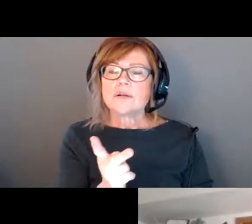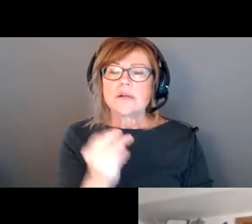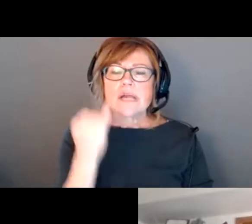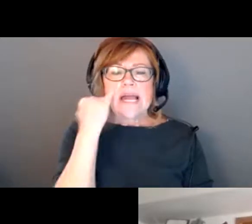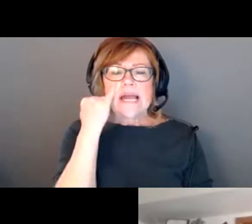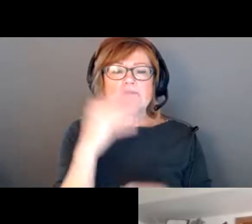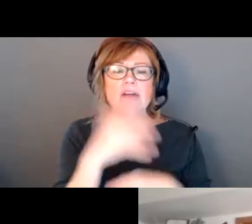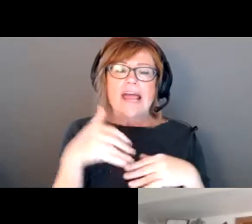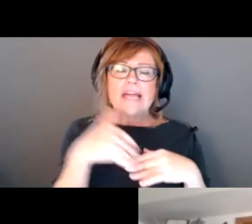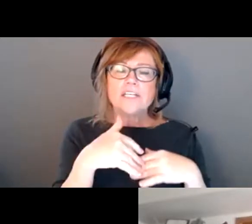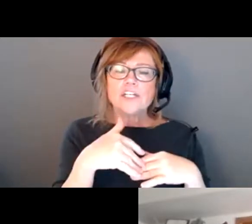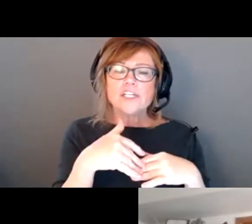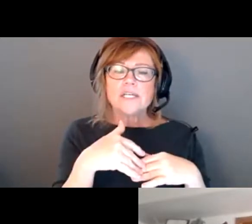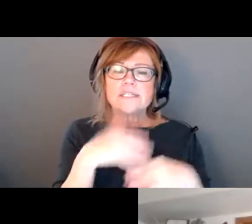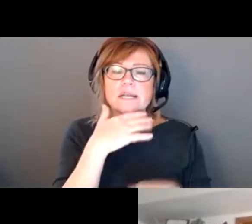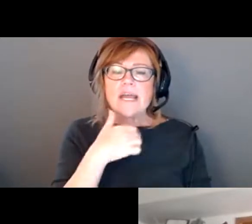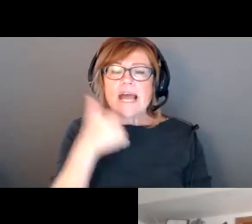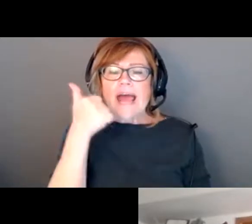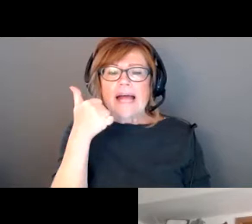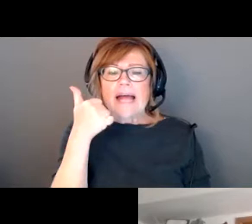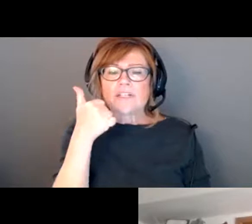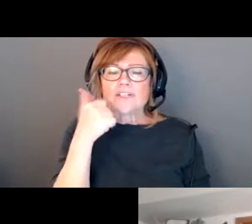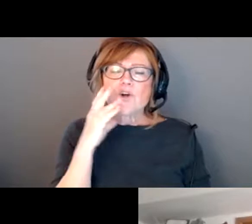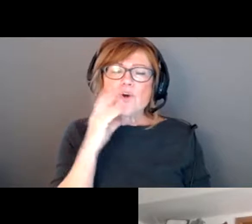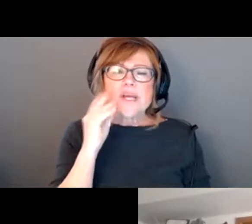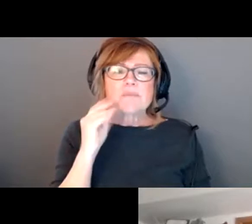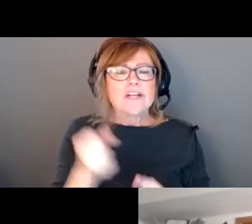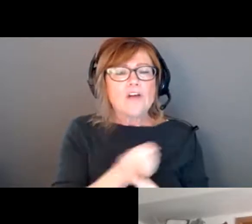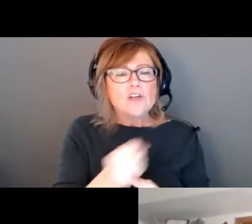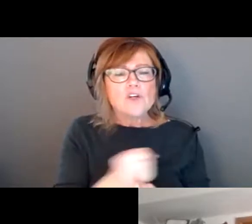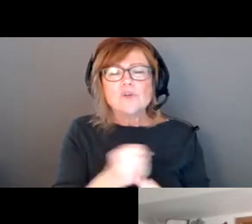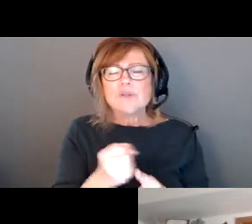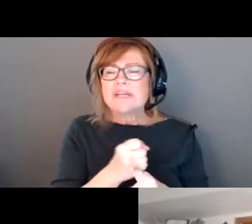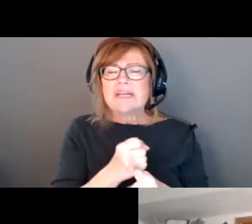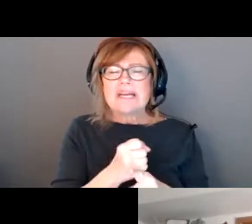Indigenous elders who are experiencing abuse and violence?